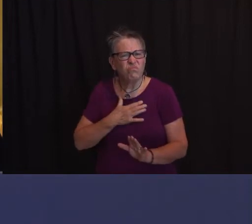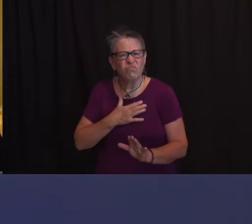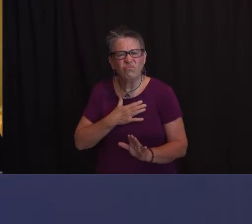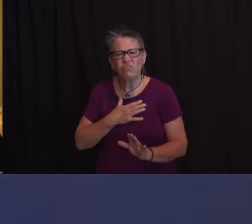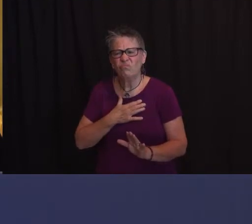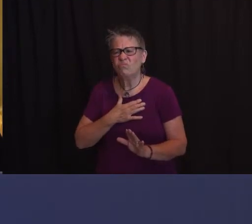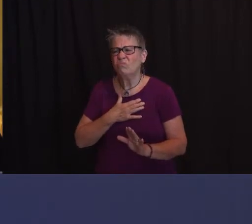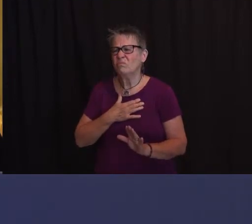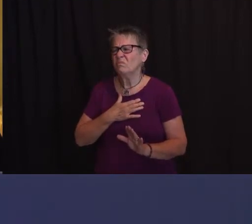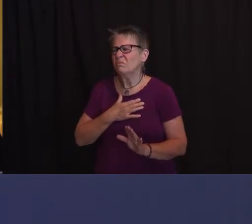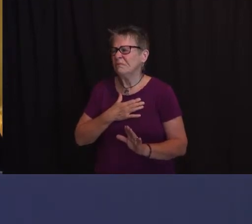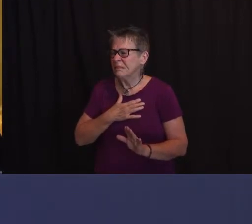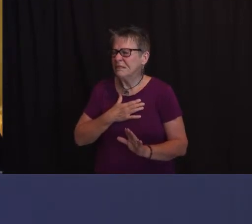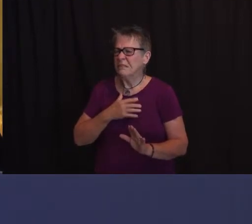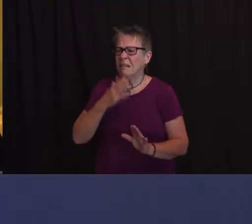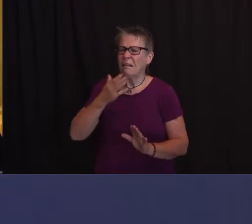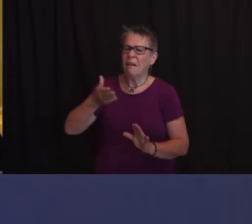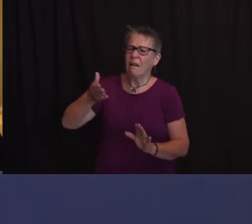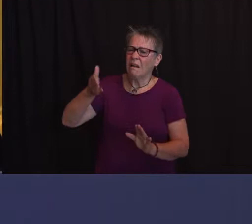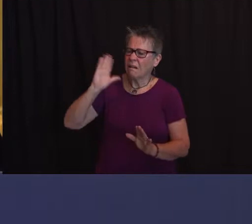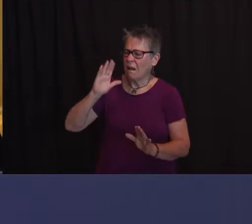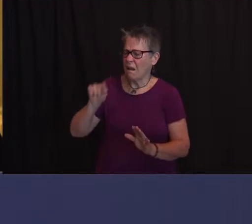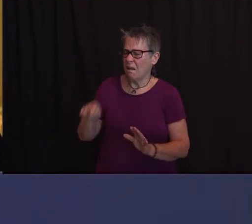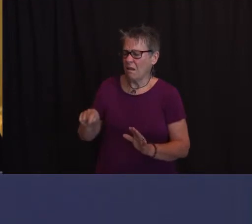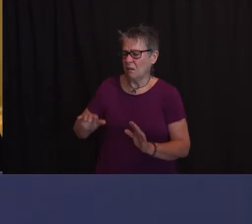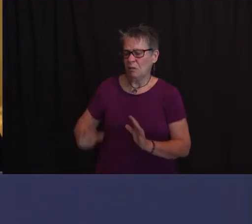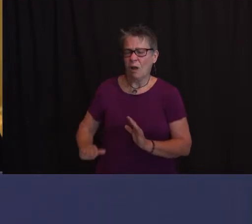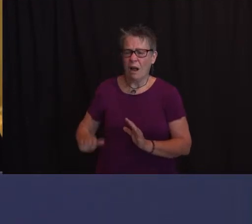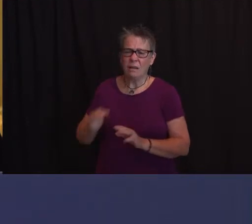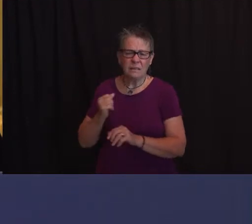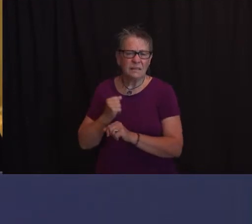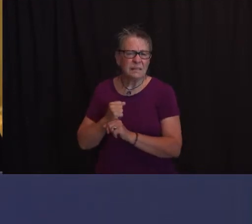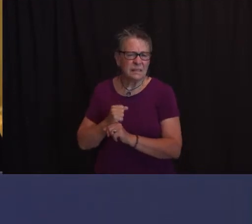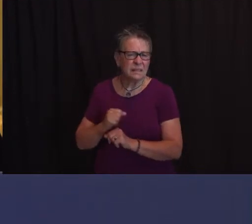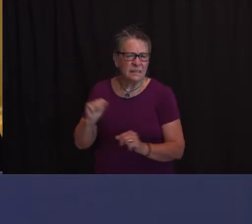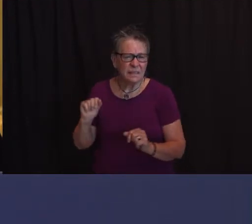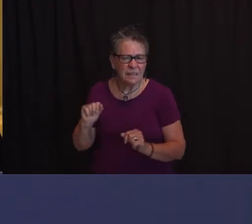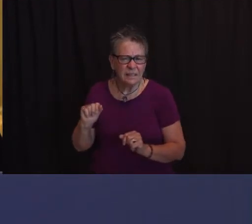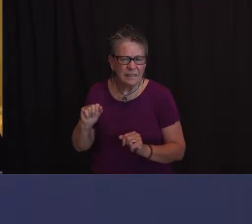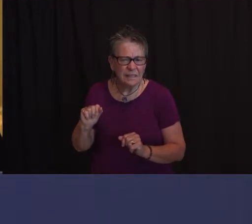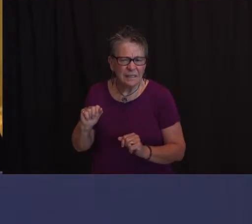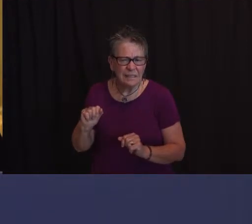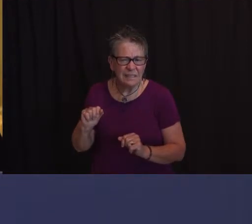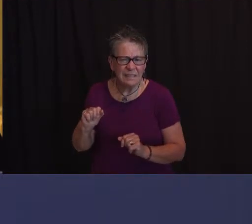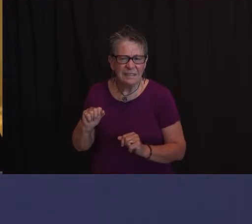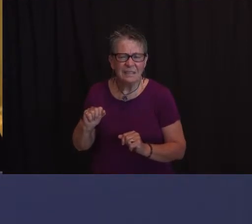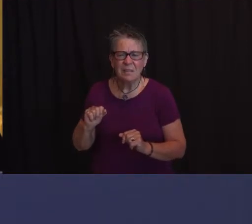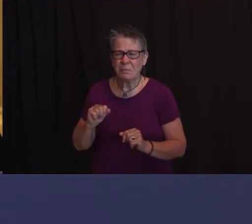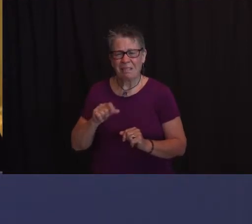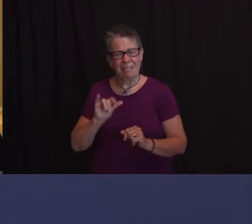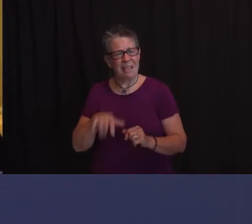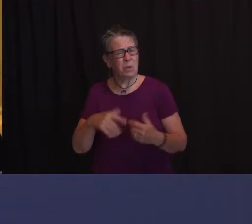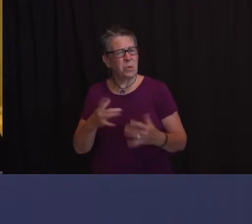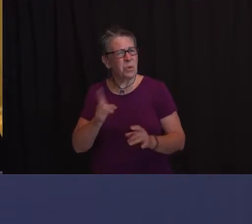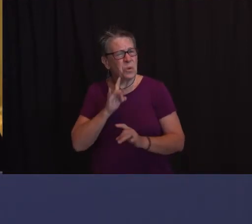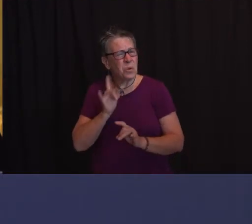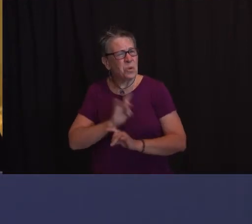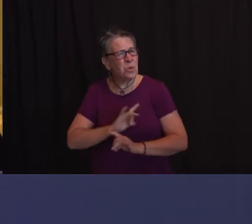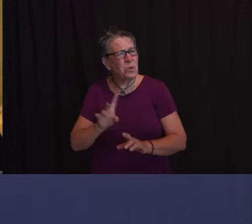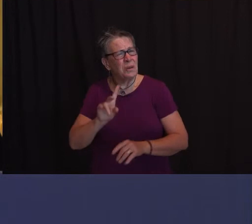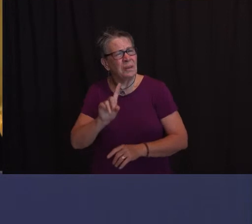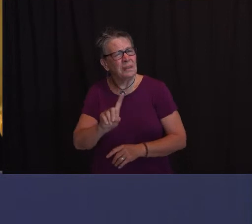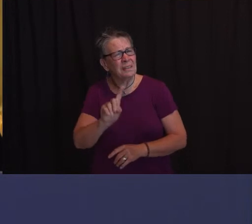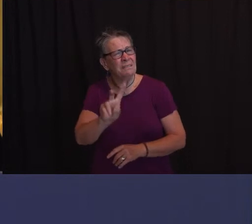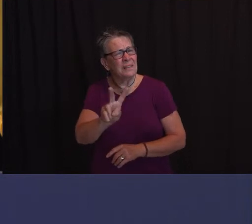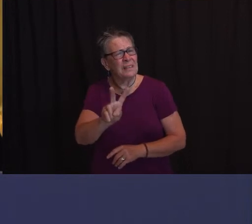saved. And it just is a reminder of the scourge of domestic violence. But before we go to Pat, Judy, anything else you want to add